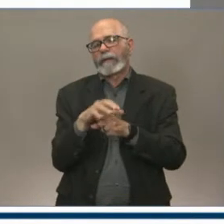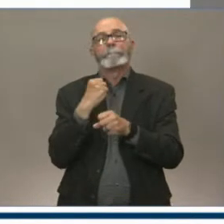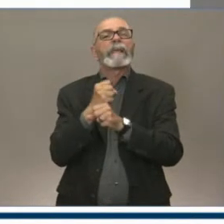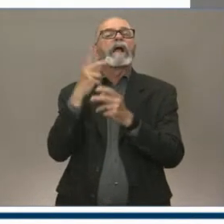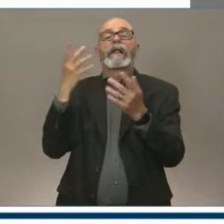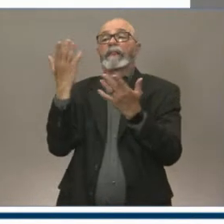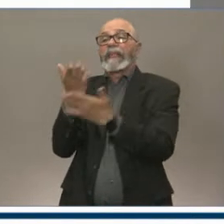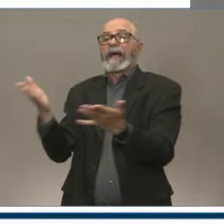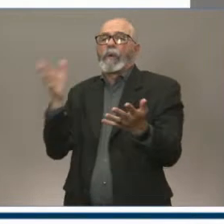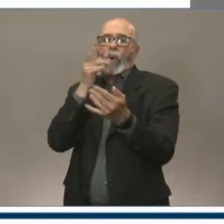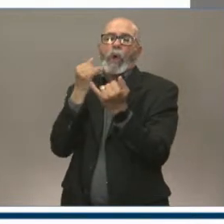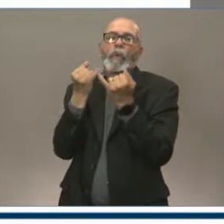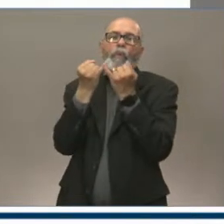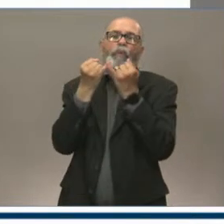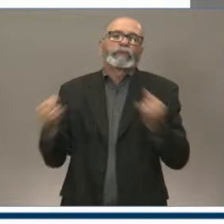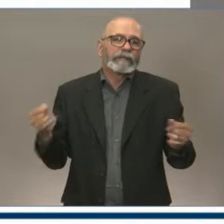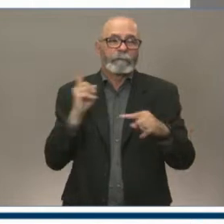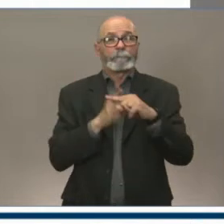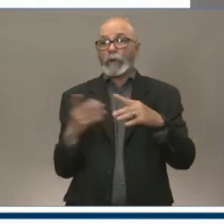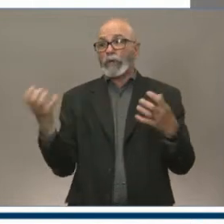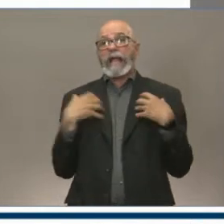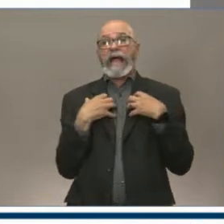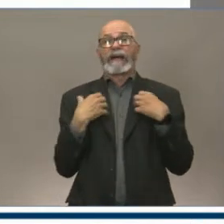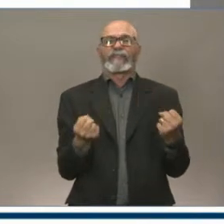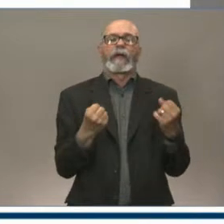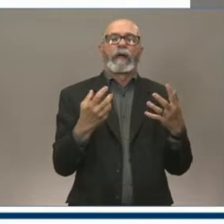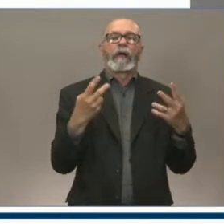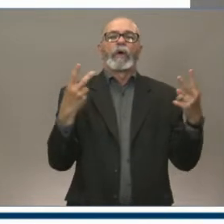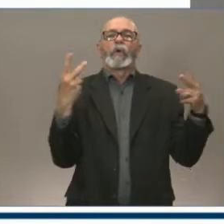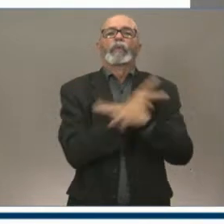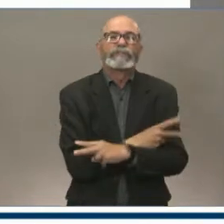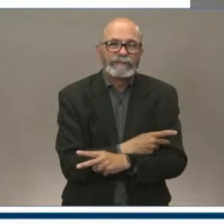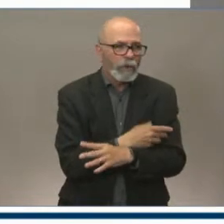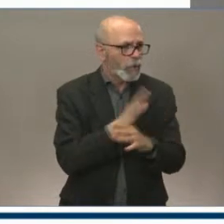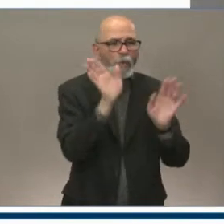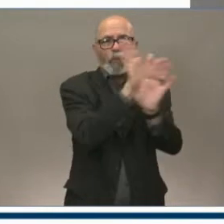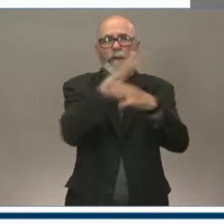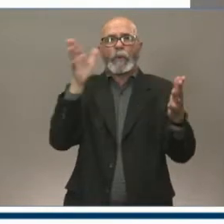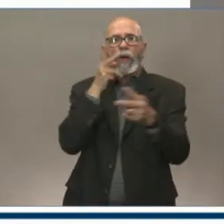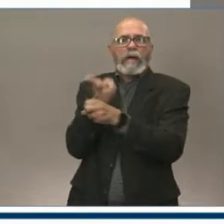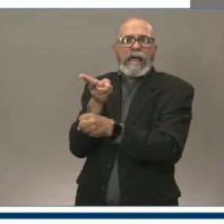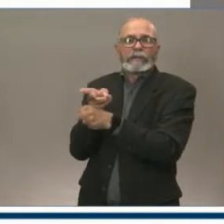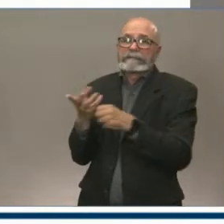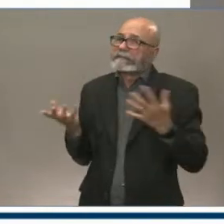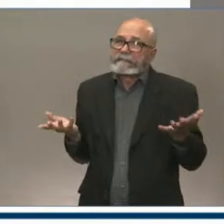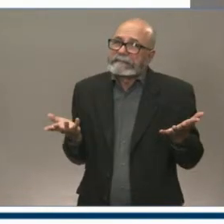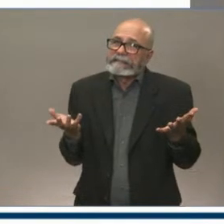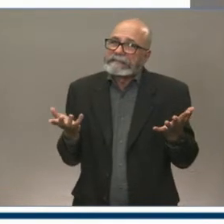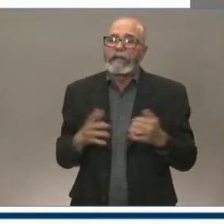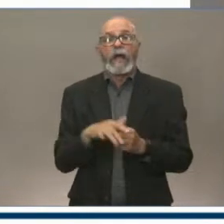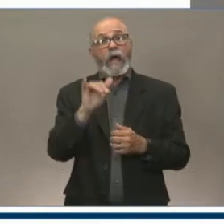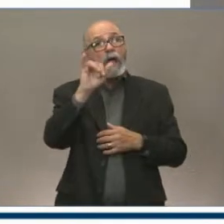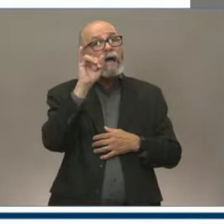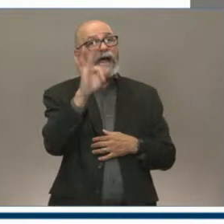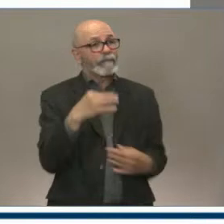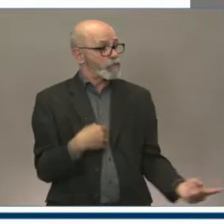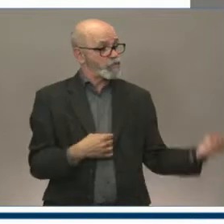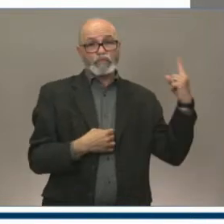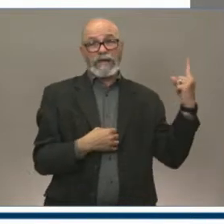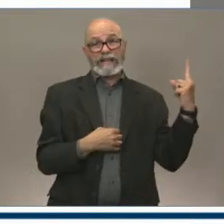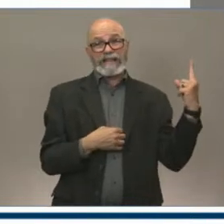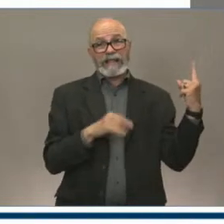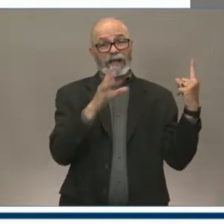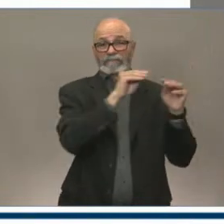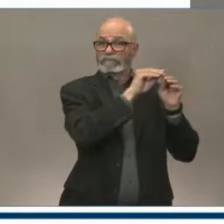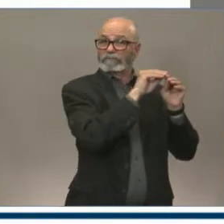minimize that, and certainly if we have an outbreak situation and a single case is not an outbreak,